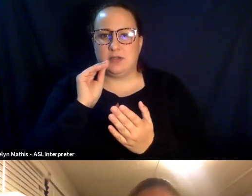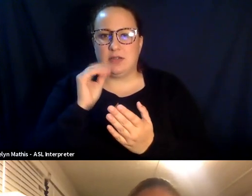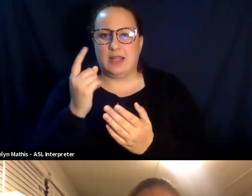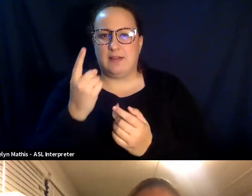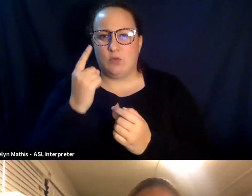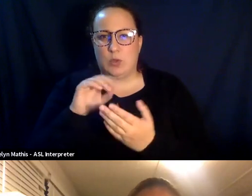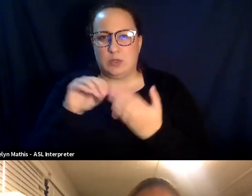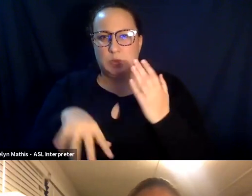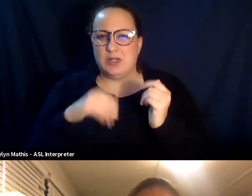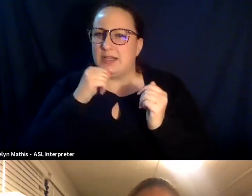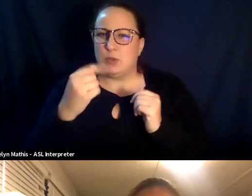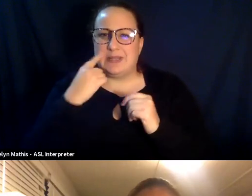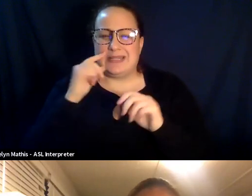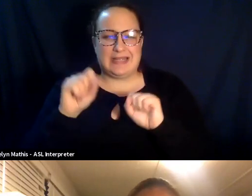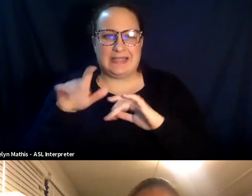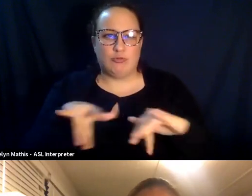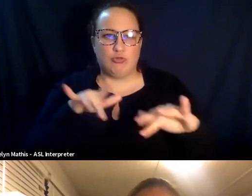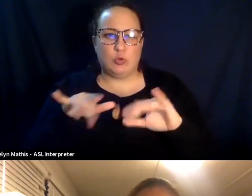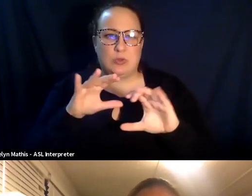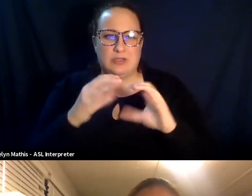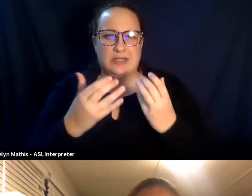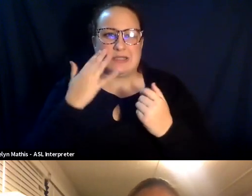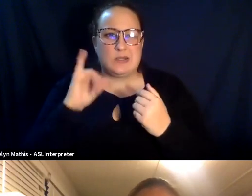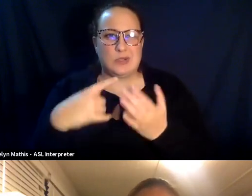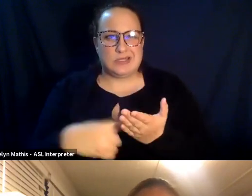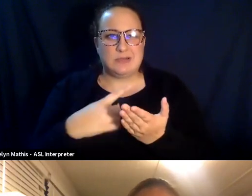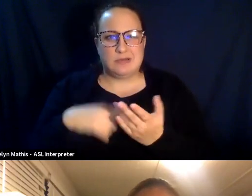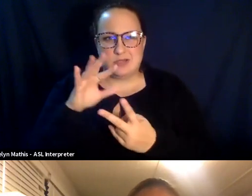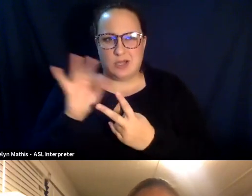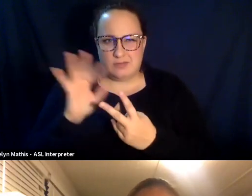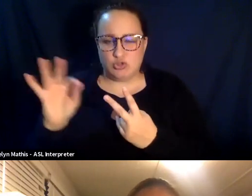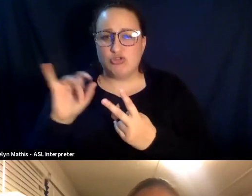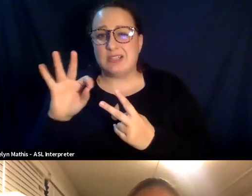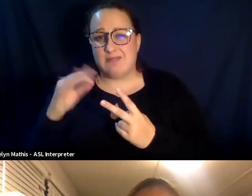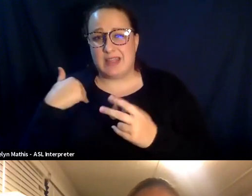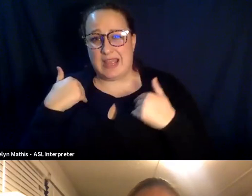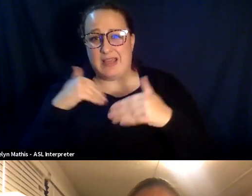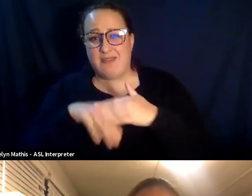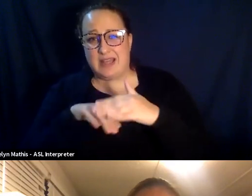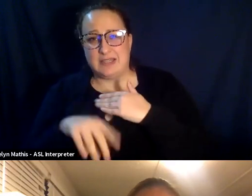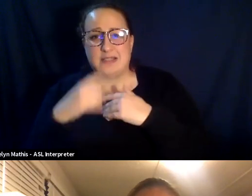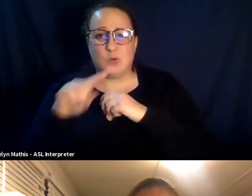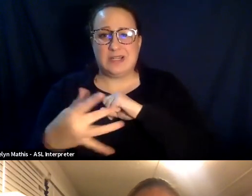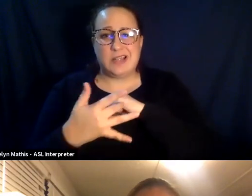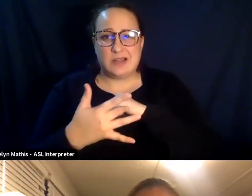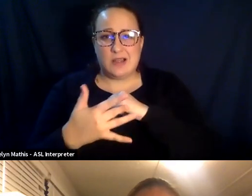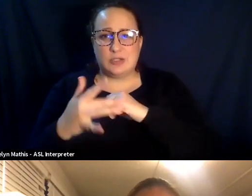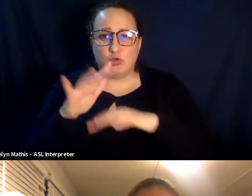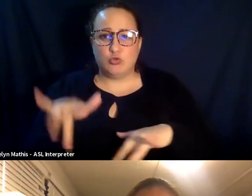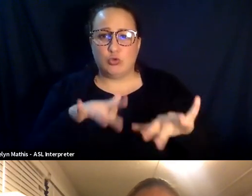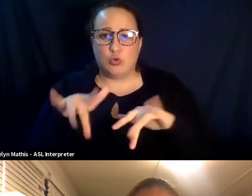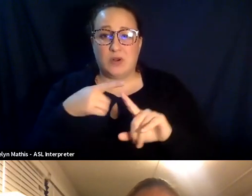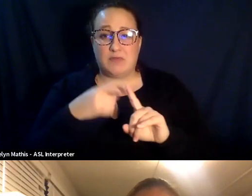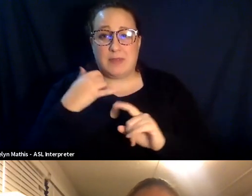record class. Like I know that's sometimes an option. If they have access to technology to be able to record it